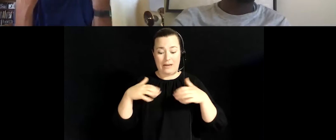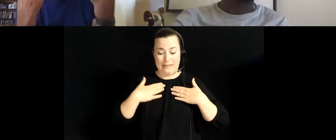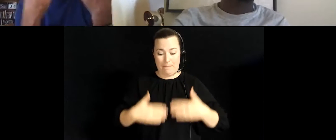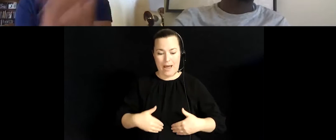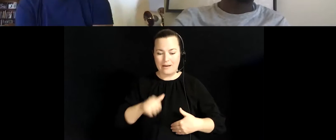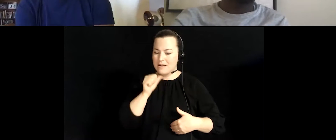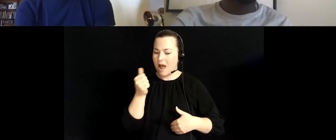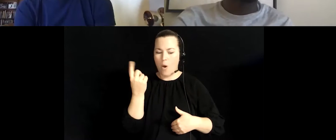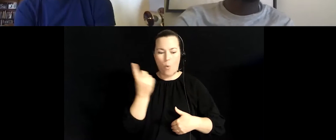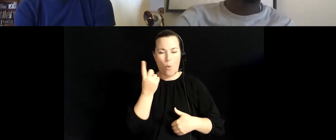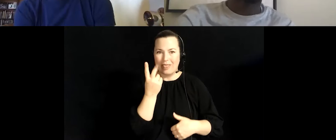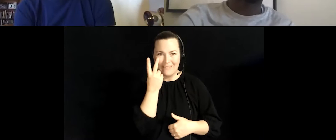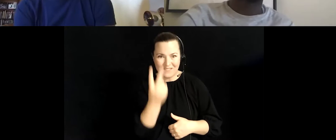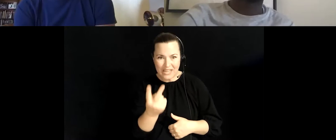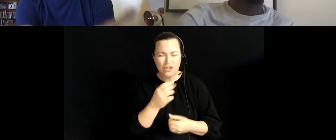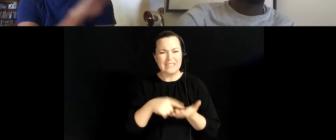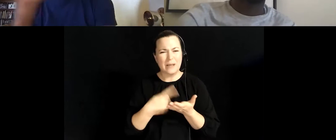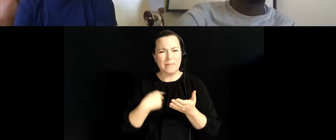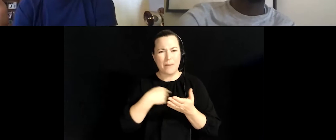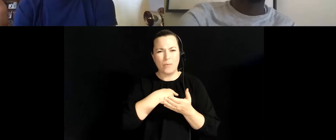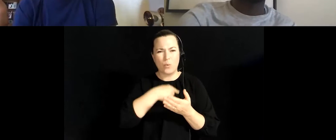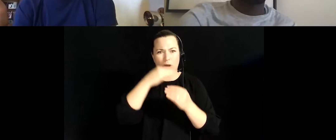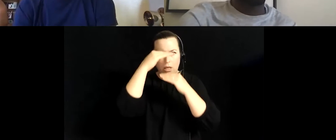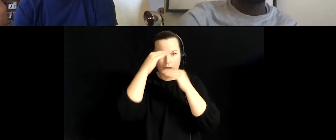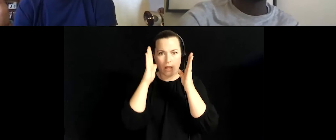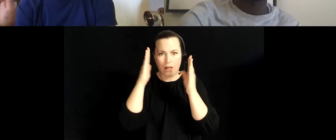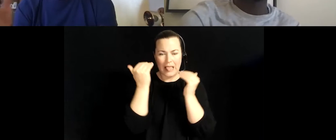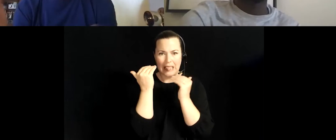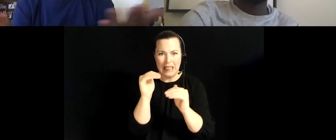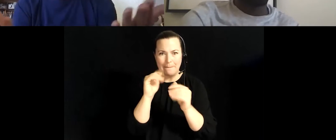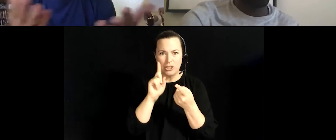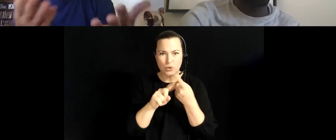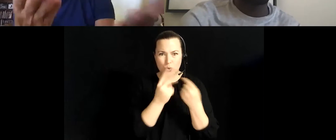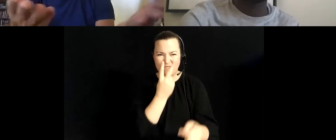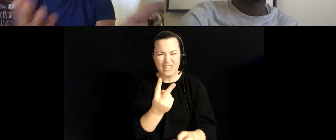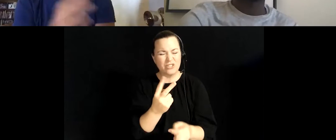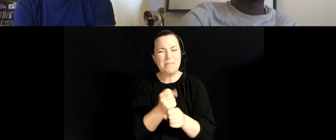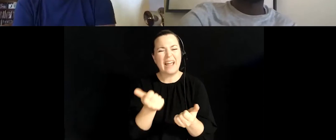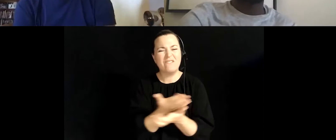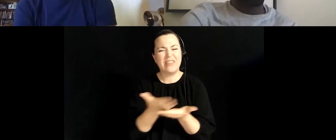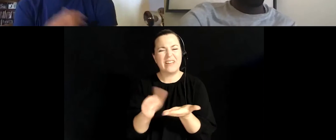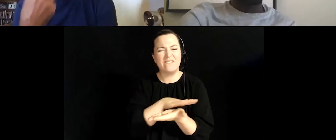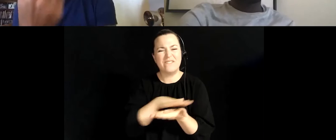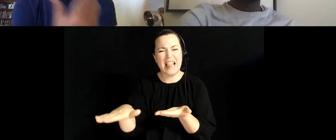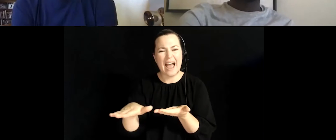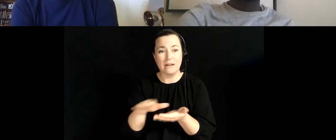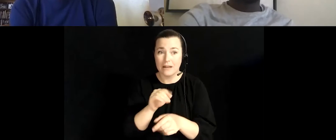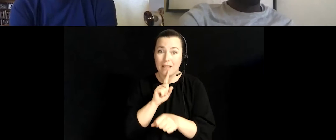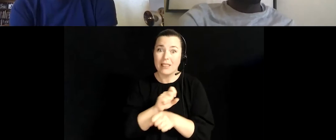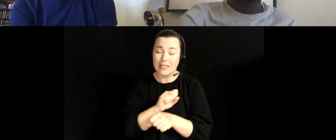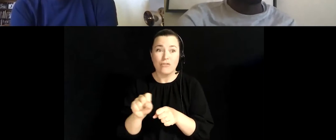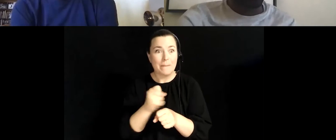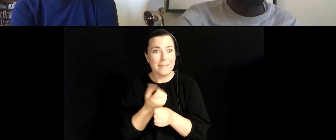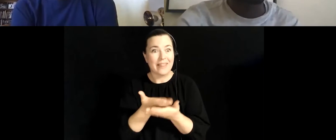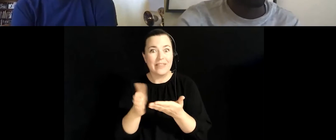on vision really flattens everything, and especially literally flattens everything when we're looking at each other